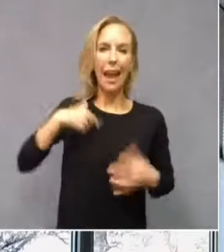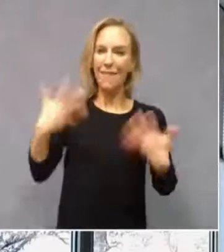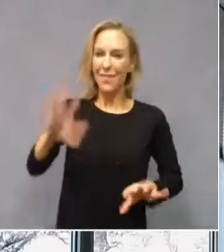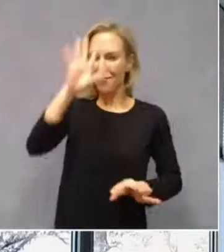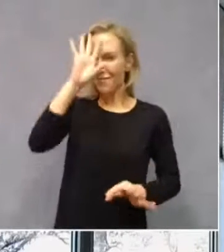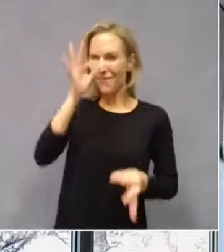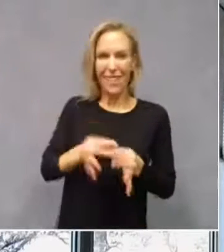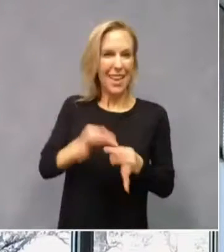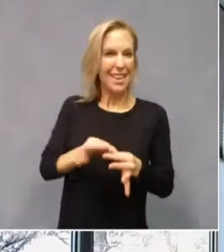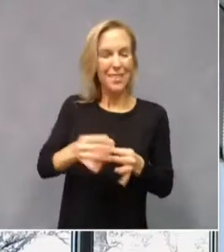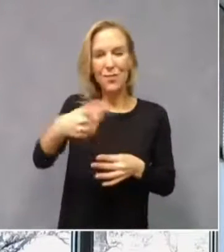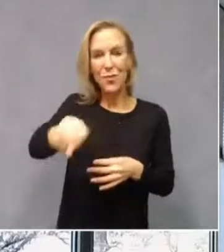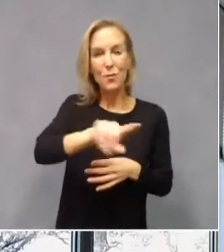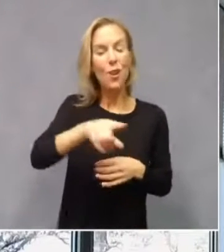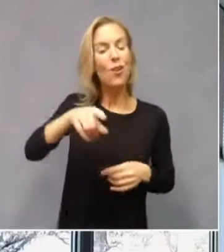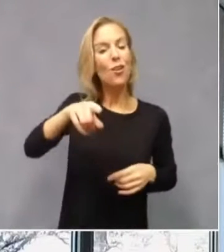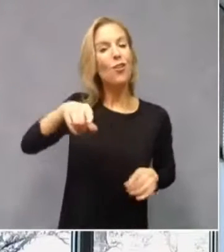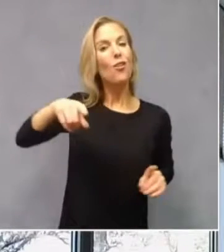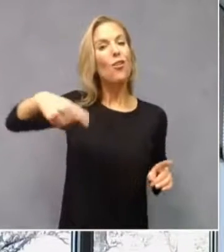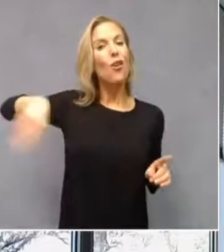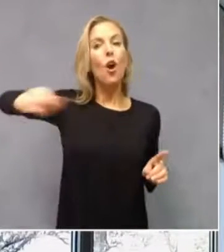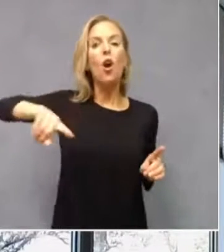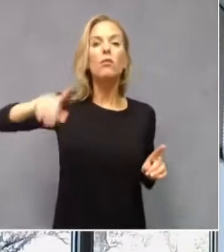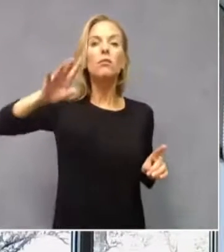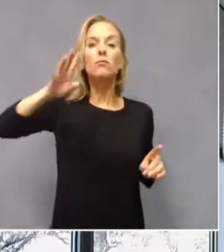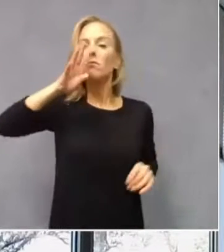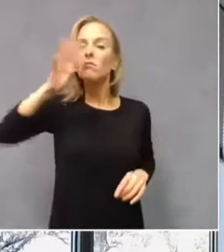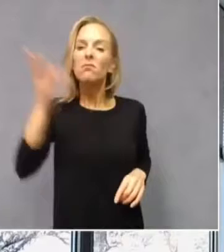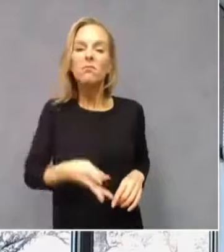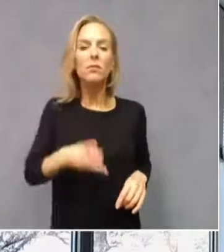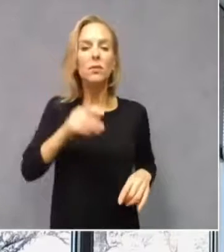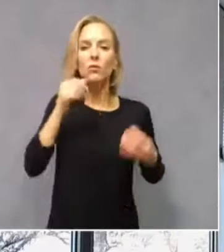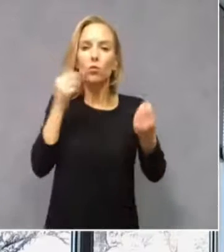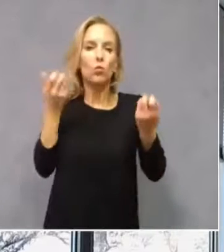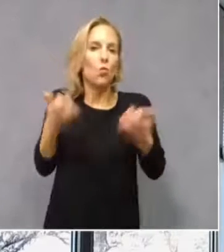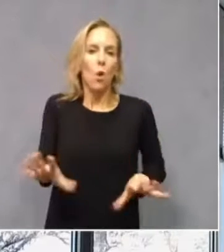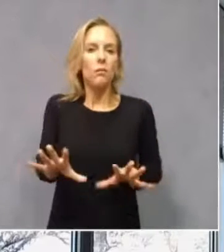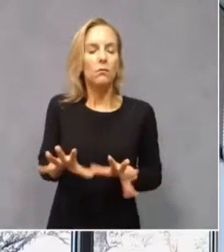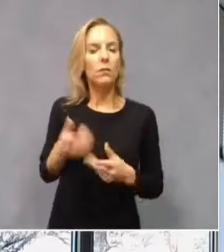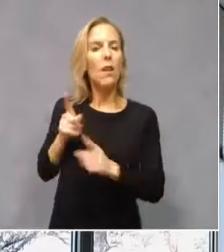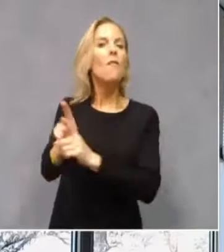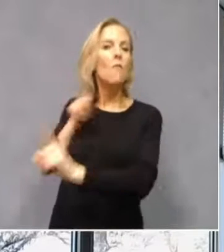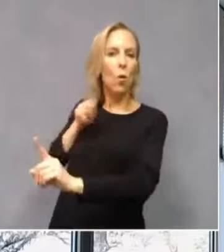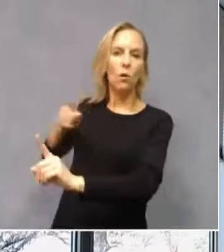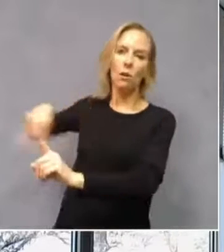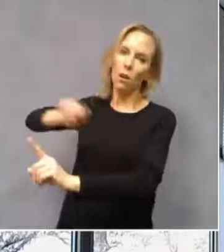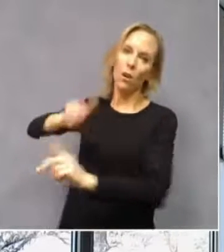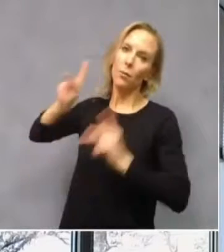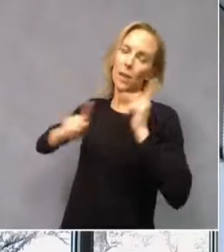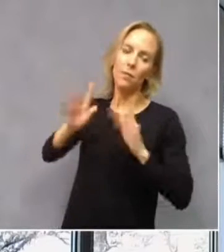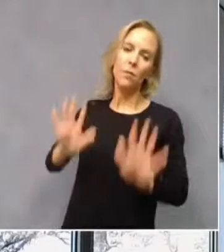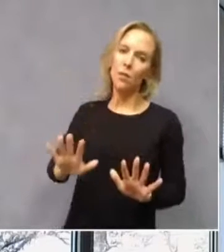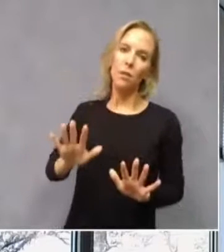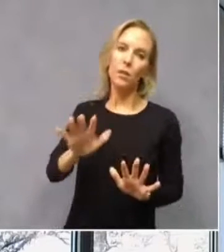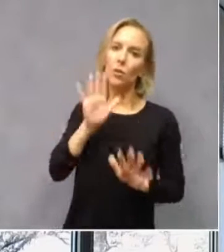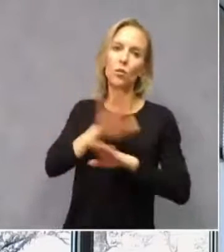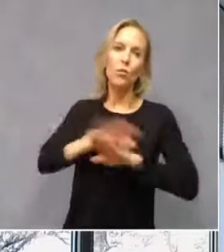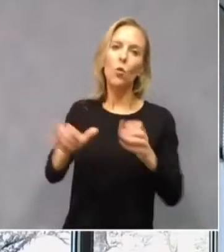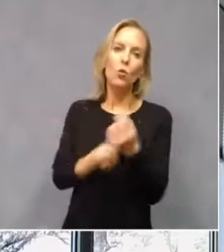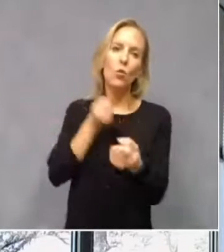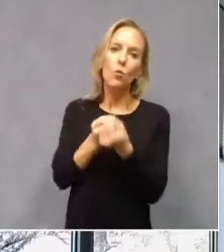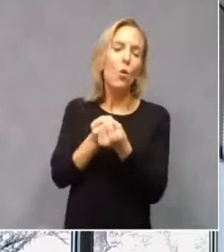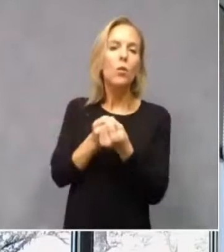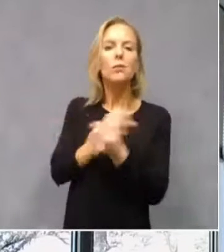But if others choose not to do it, just steer a wide path from them, stay away, and please don't support and don't